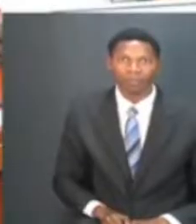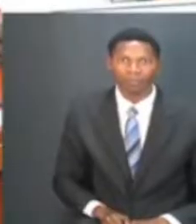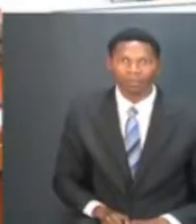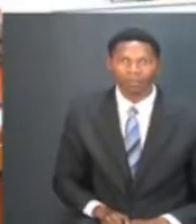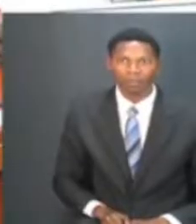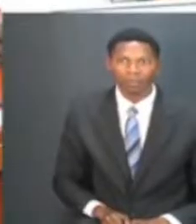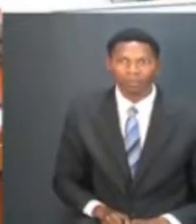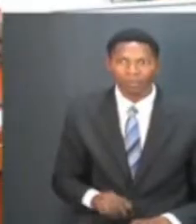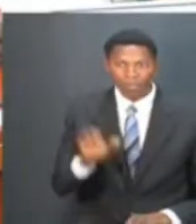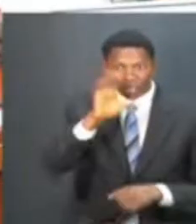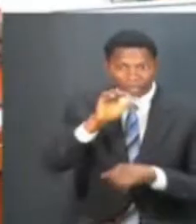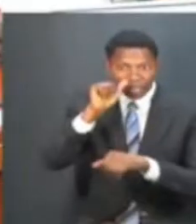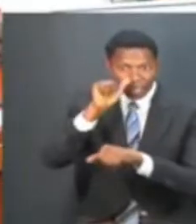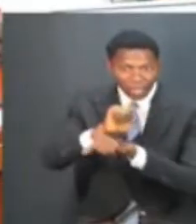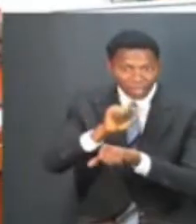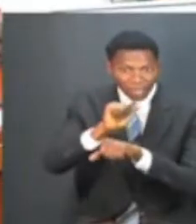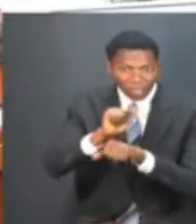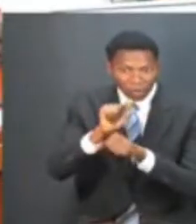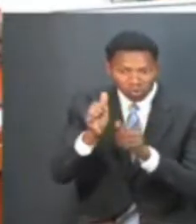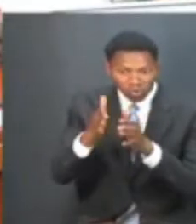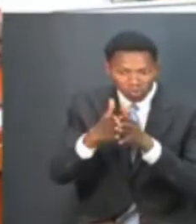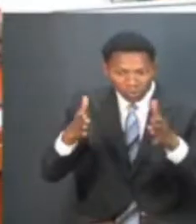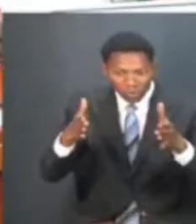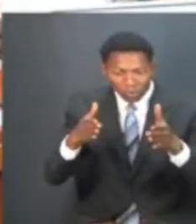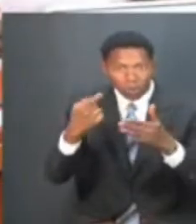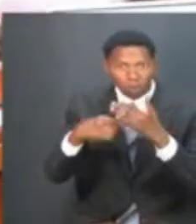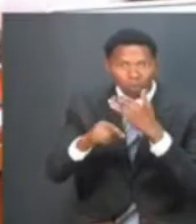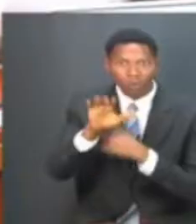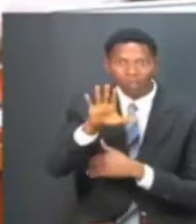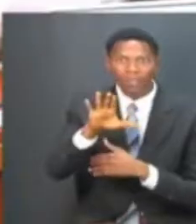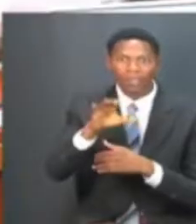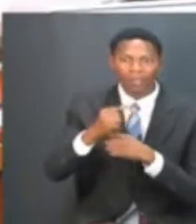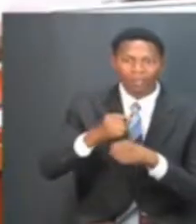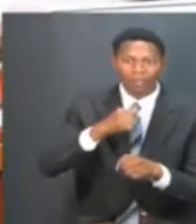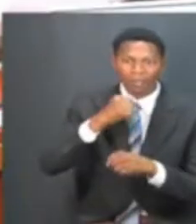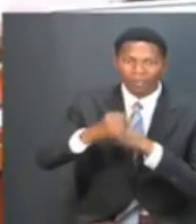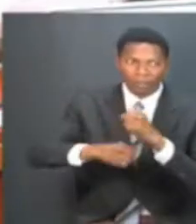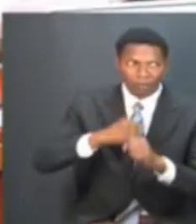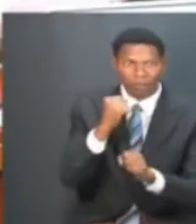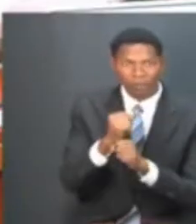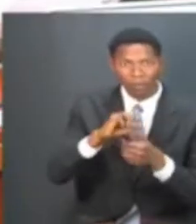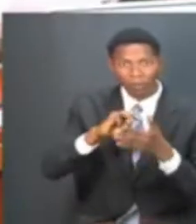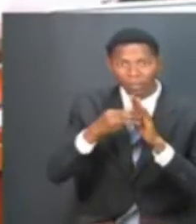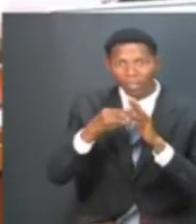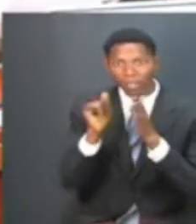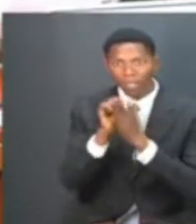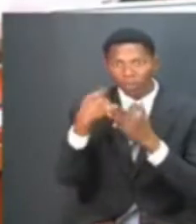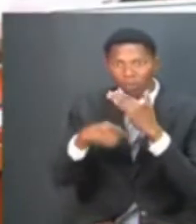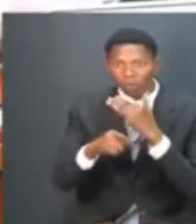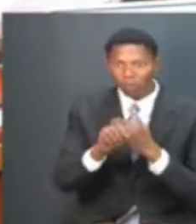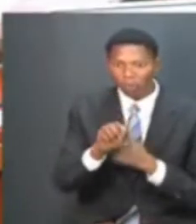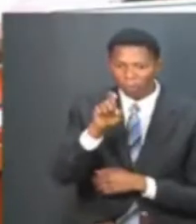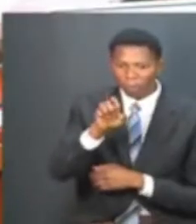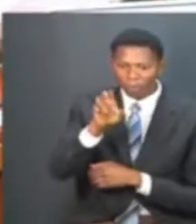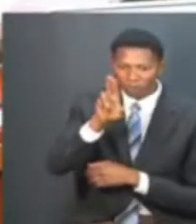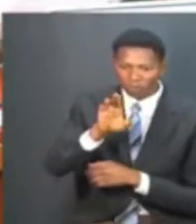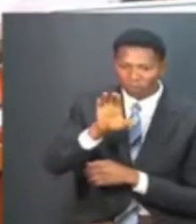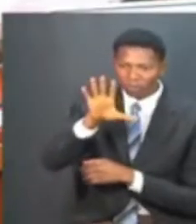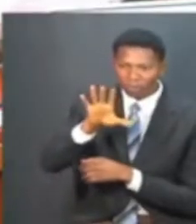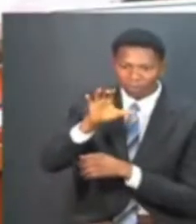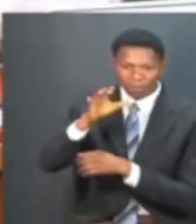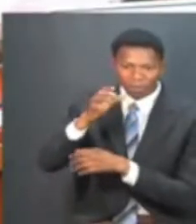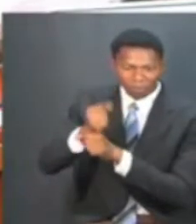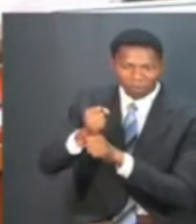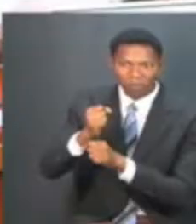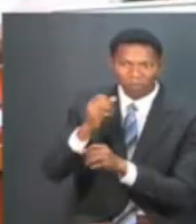duration is about 5 years. What it means is that it takes about 5 years for them to even get